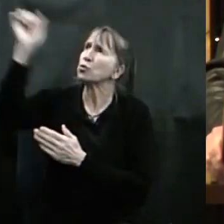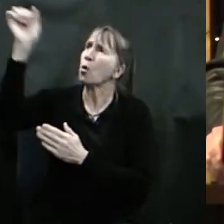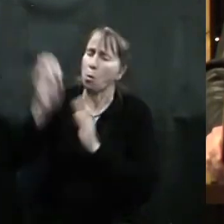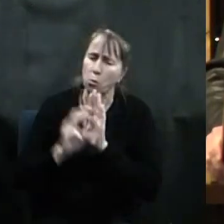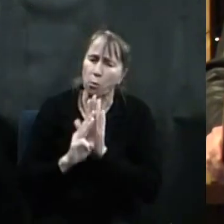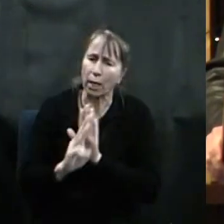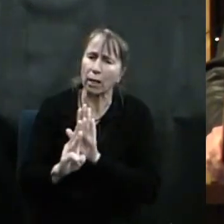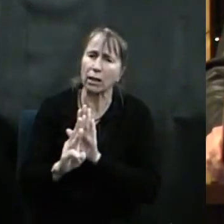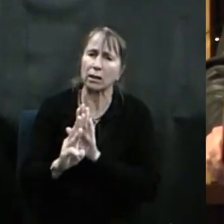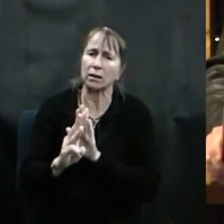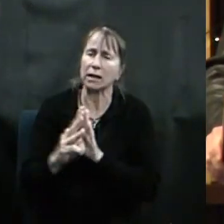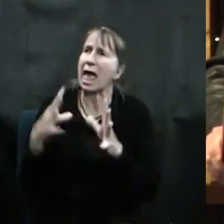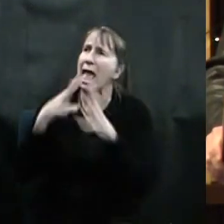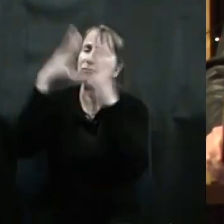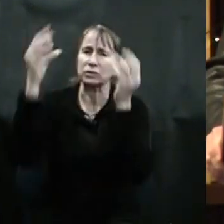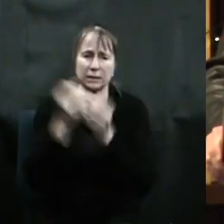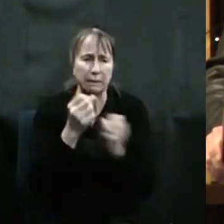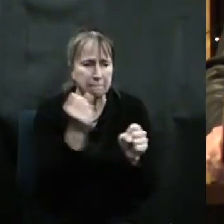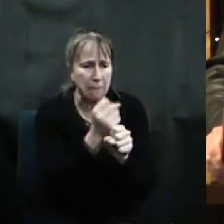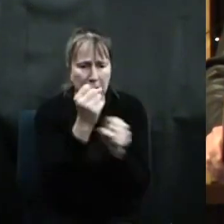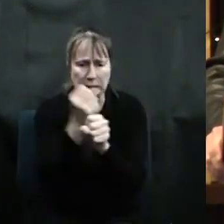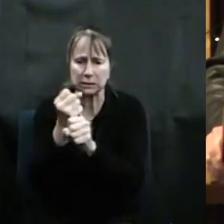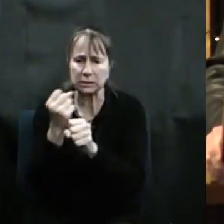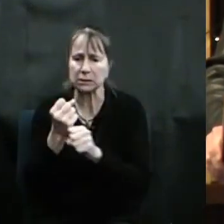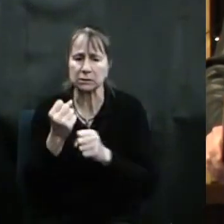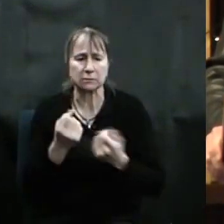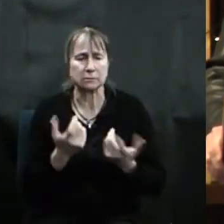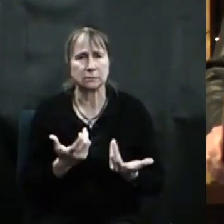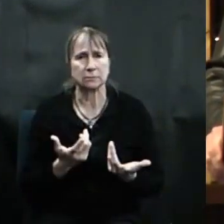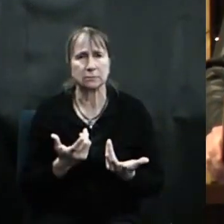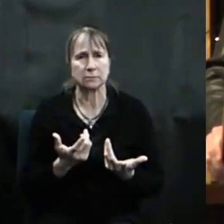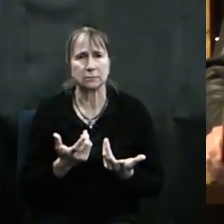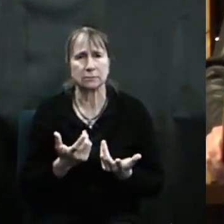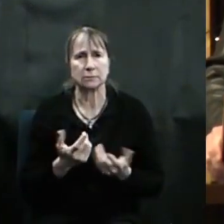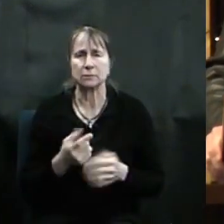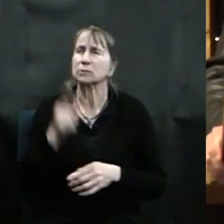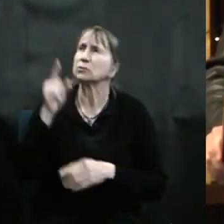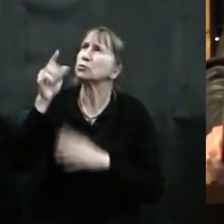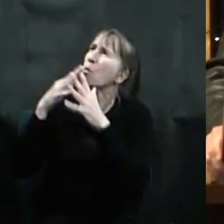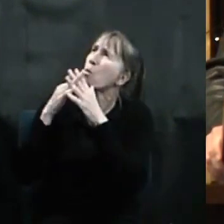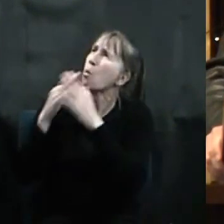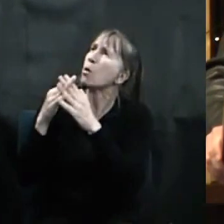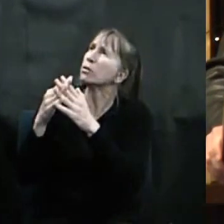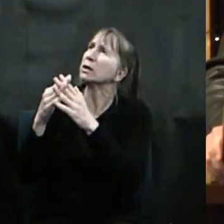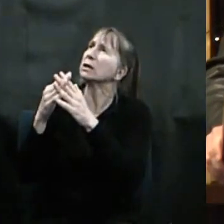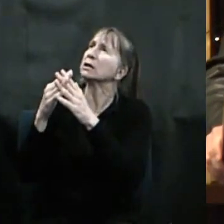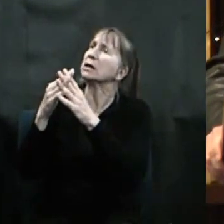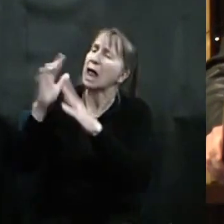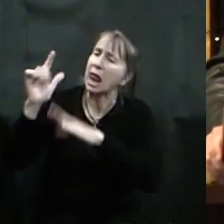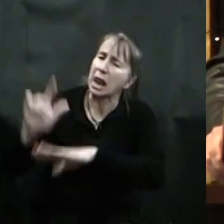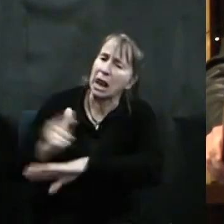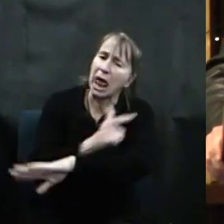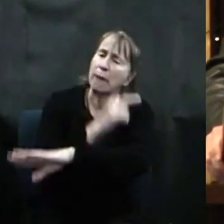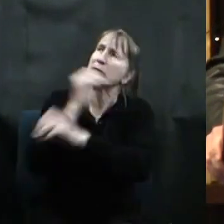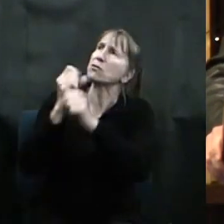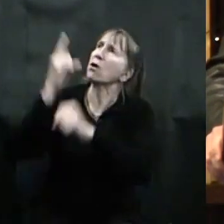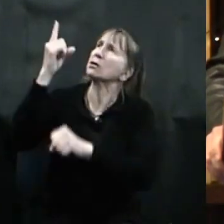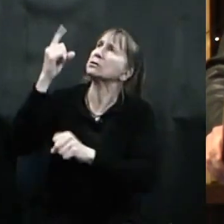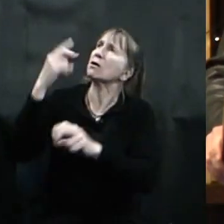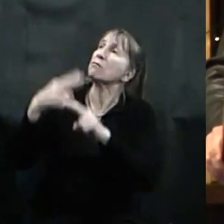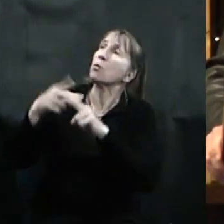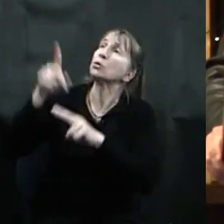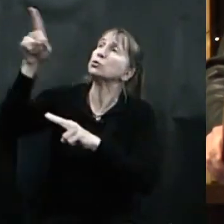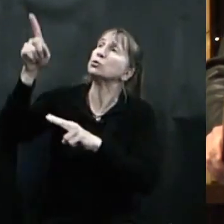were created and have their being. You are worthy, Lamb of God, for you